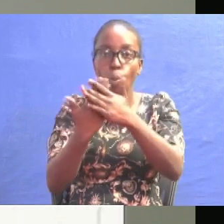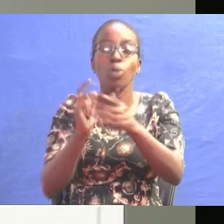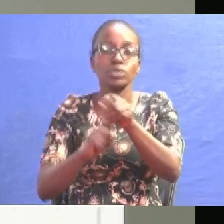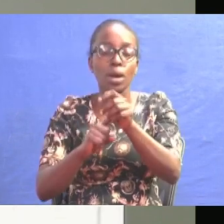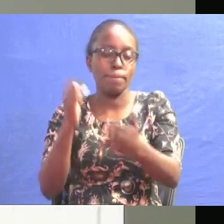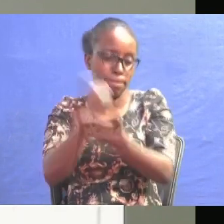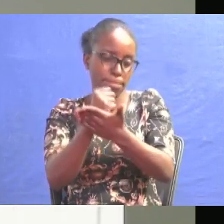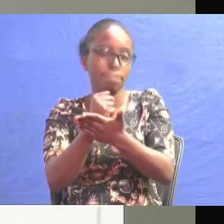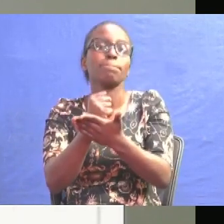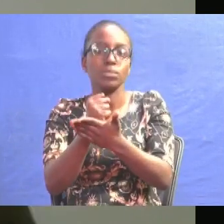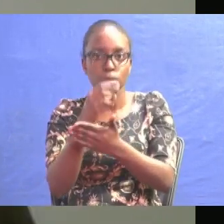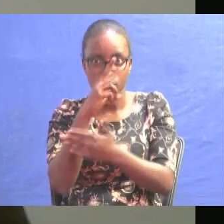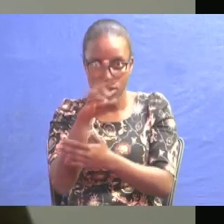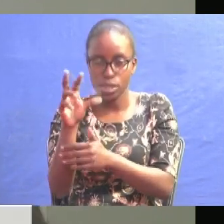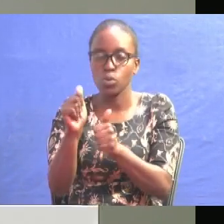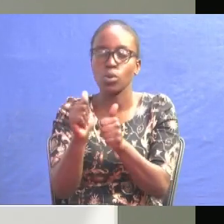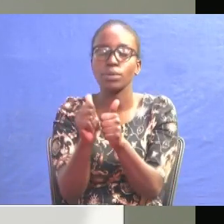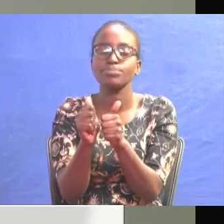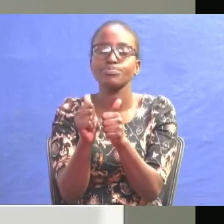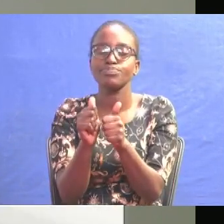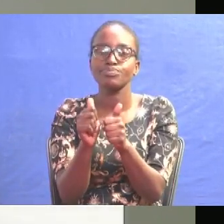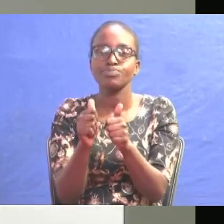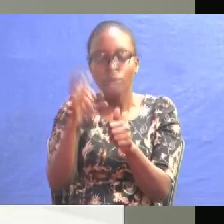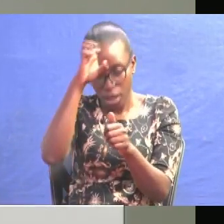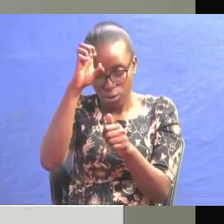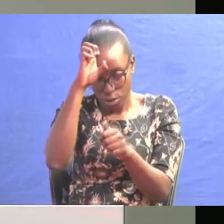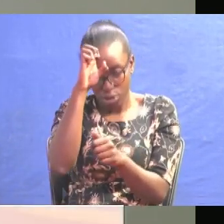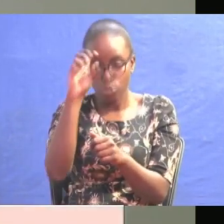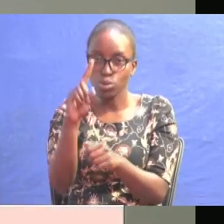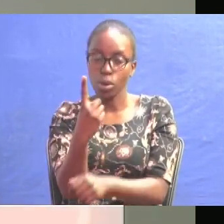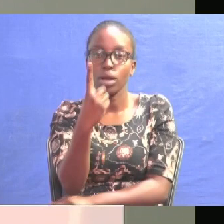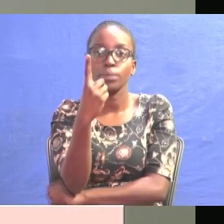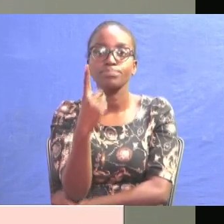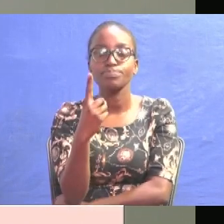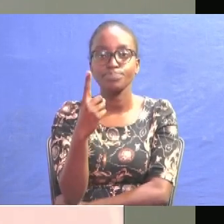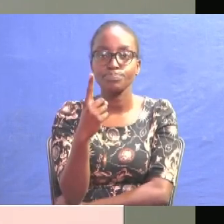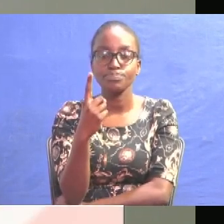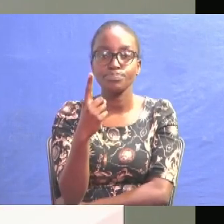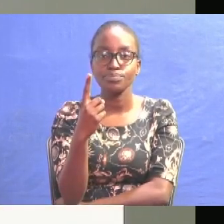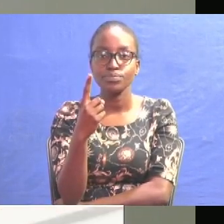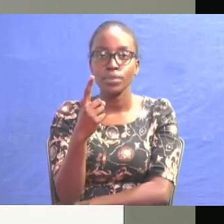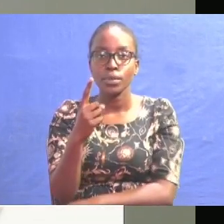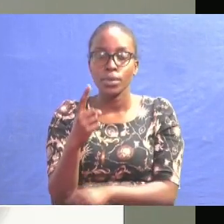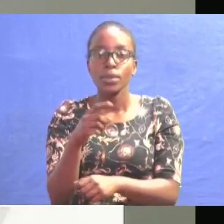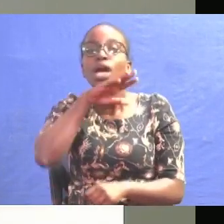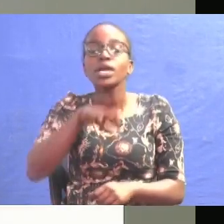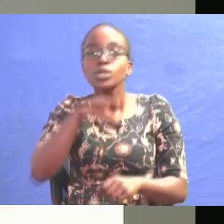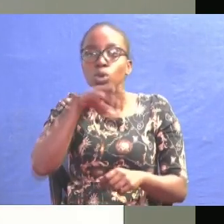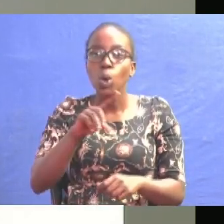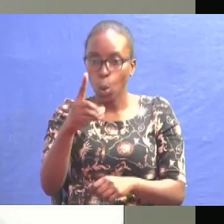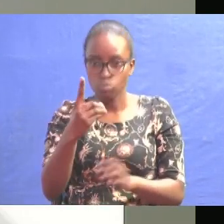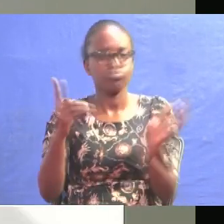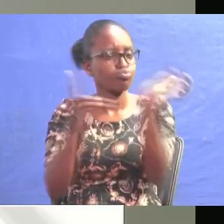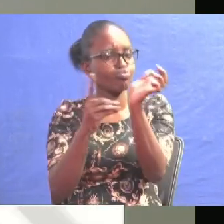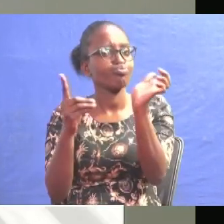can actually see in terms of the education. Right, Honorable Raila Amolo Odinga is a doctor. That is evident,